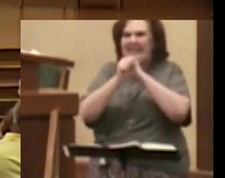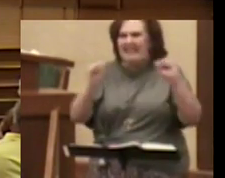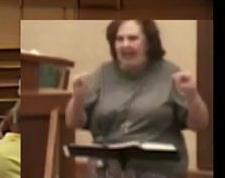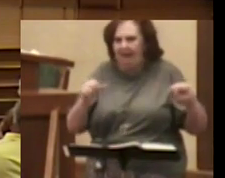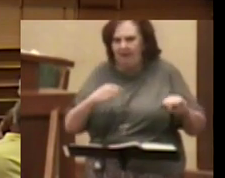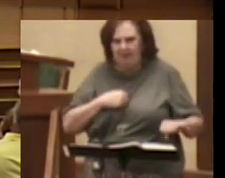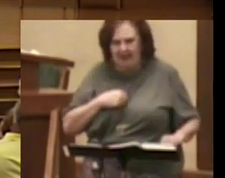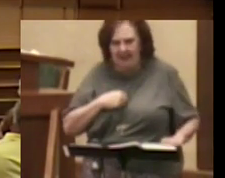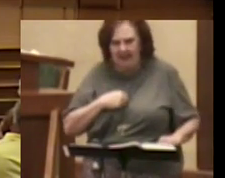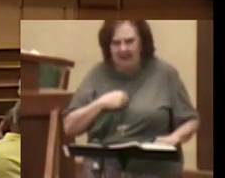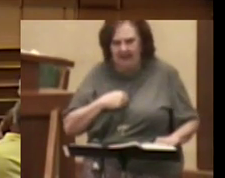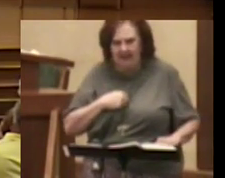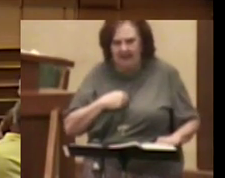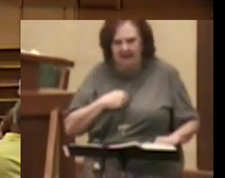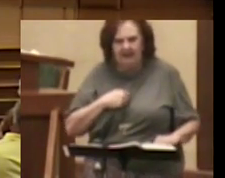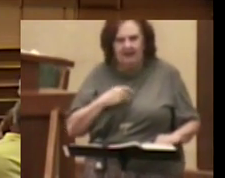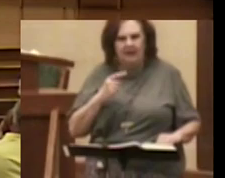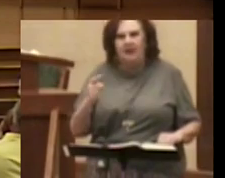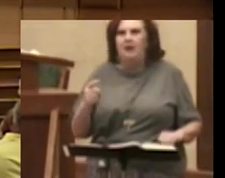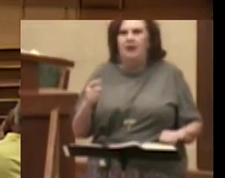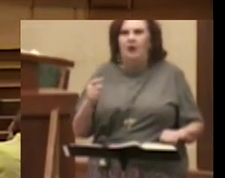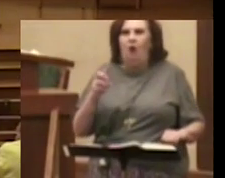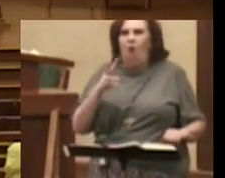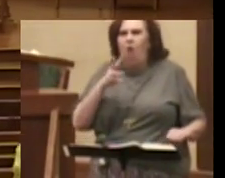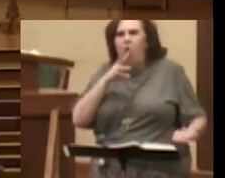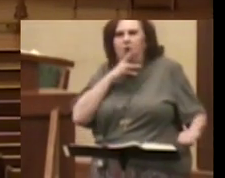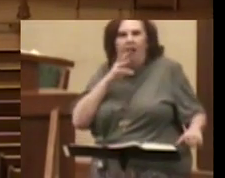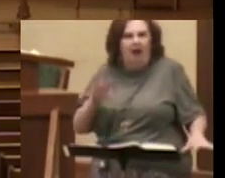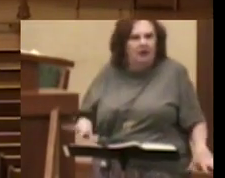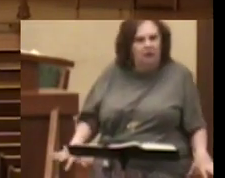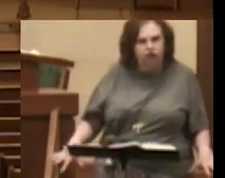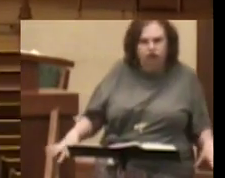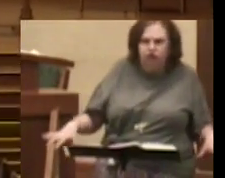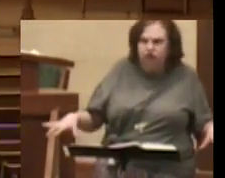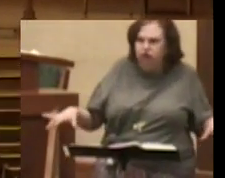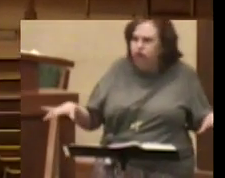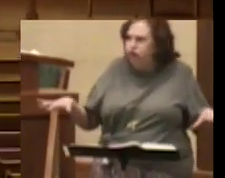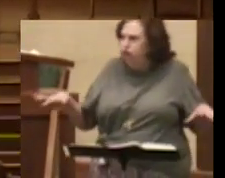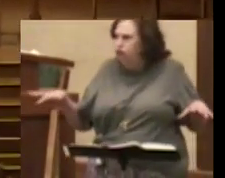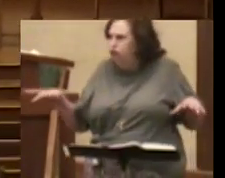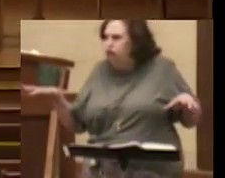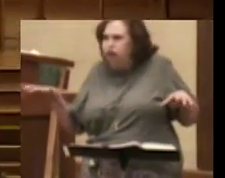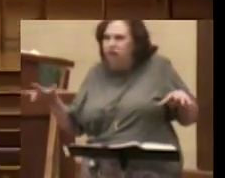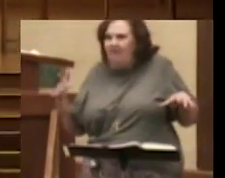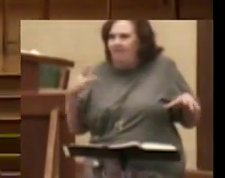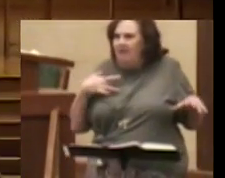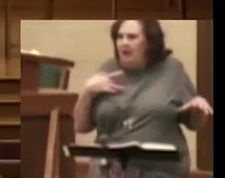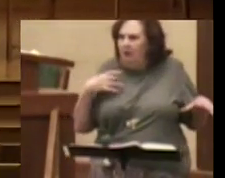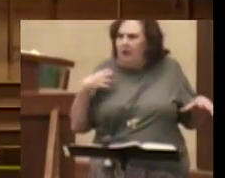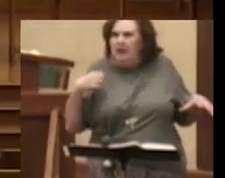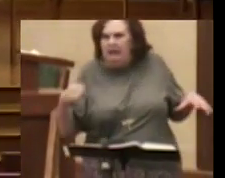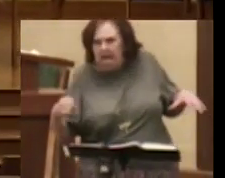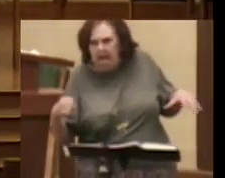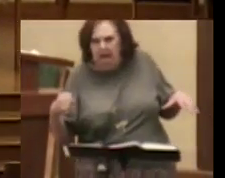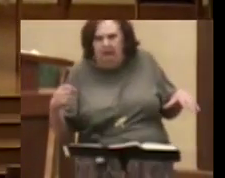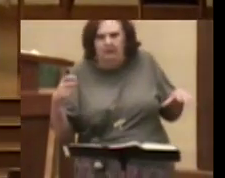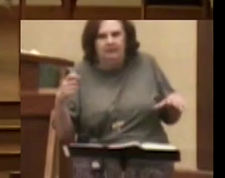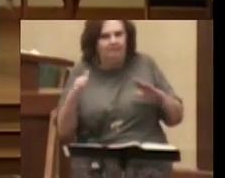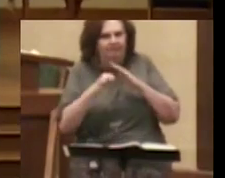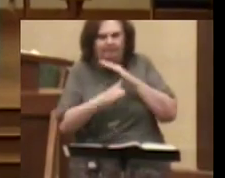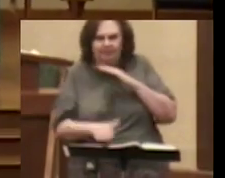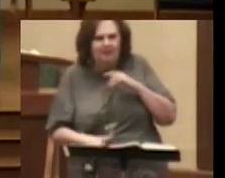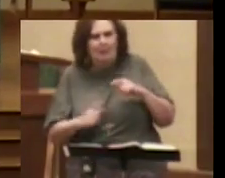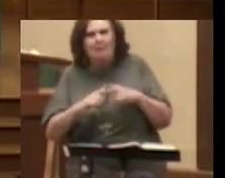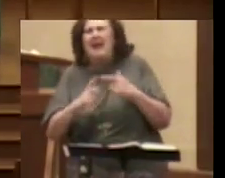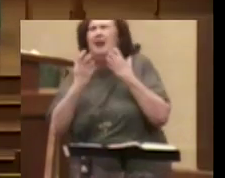in the midst of rising waters, muck and mire threatening to pull him in deeply, and yet he cries